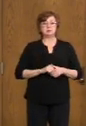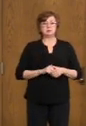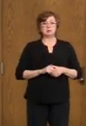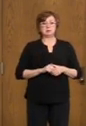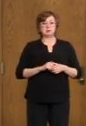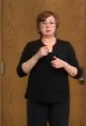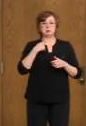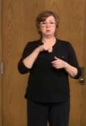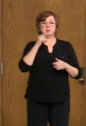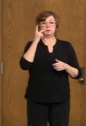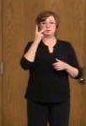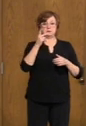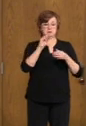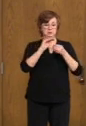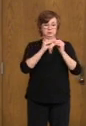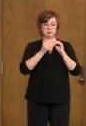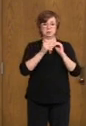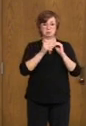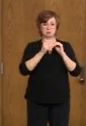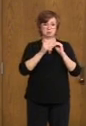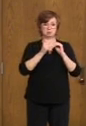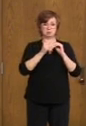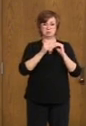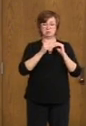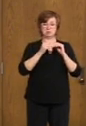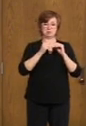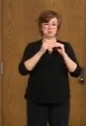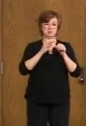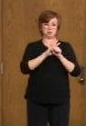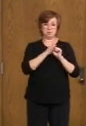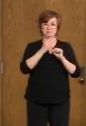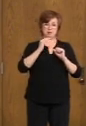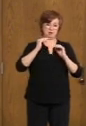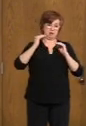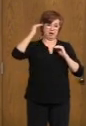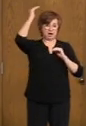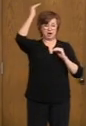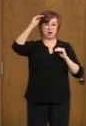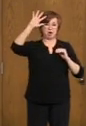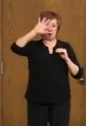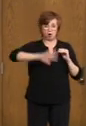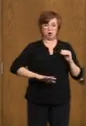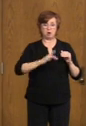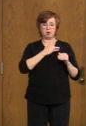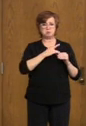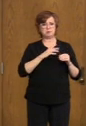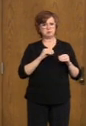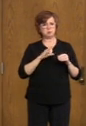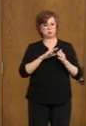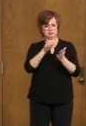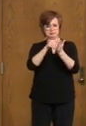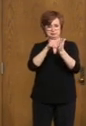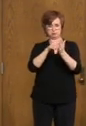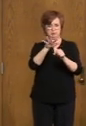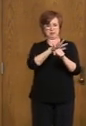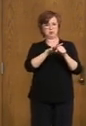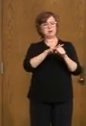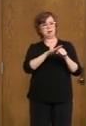our case numbers are not high throughout the province. Case numbers are fairly low in the central west part of the